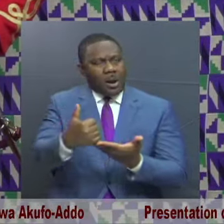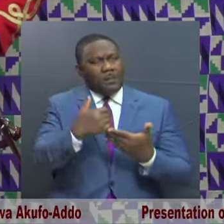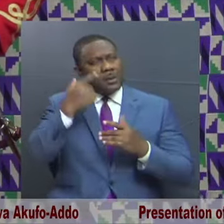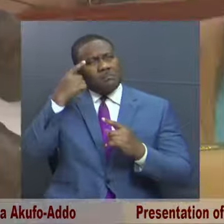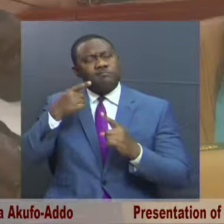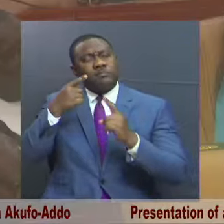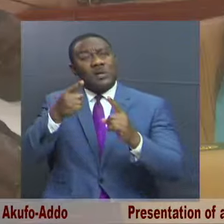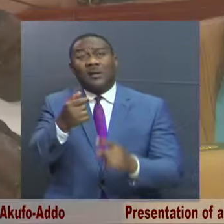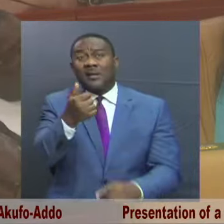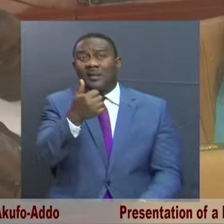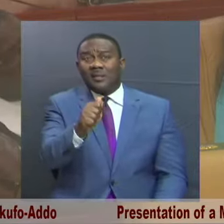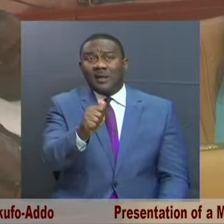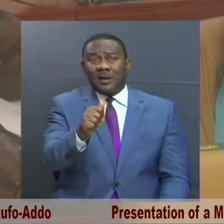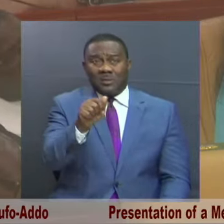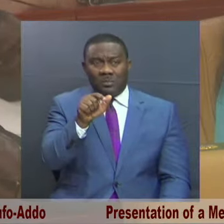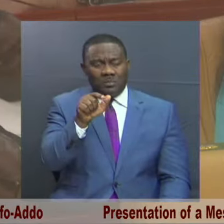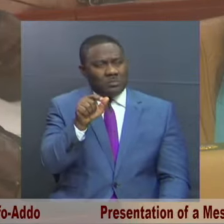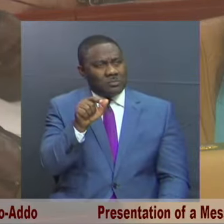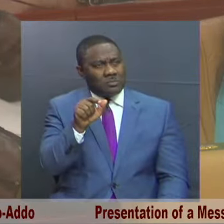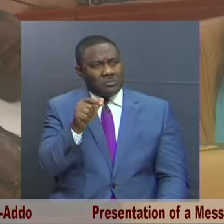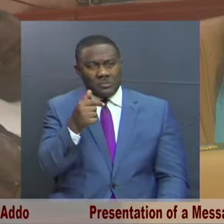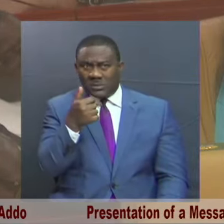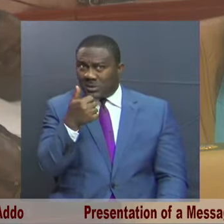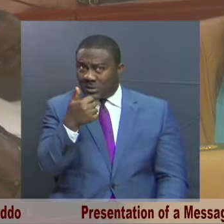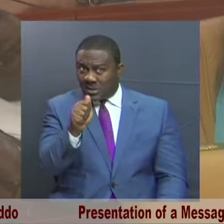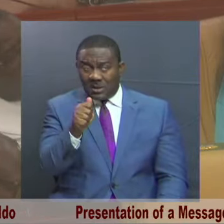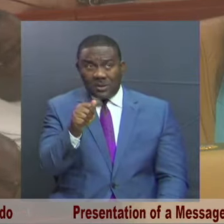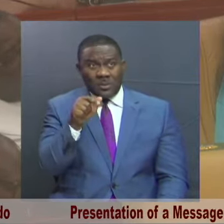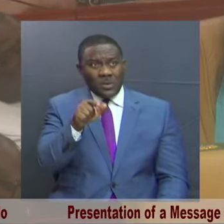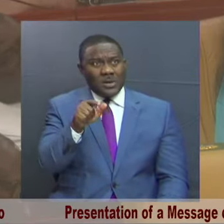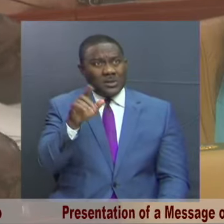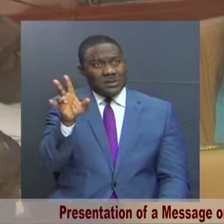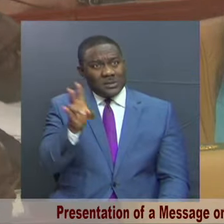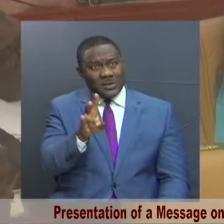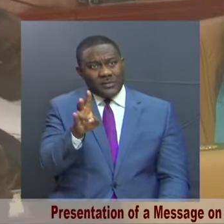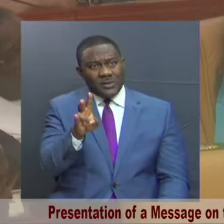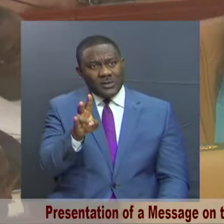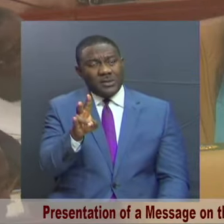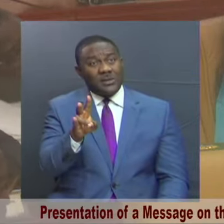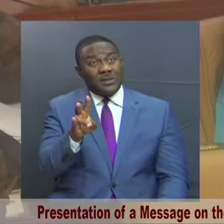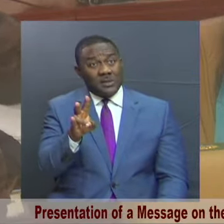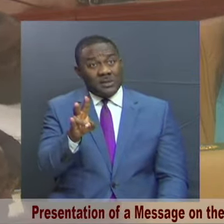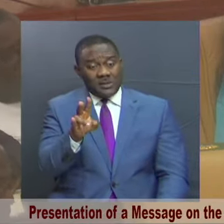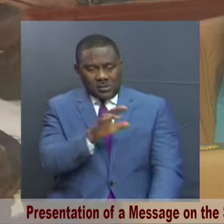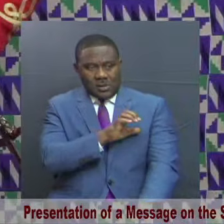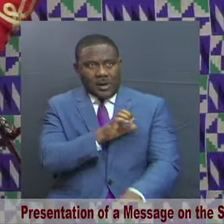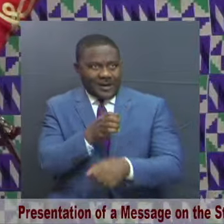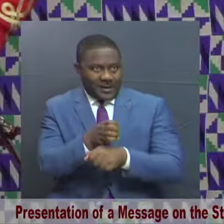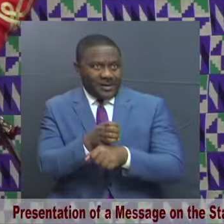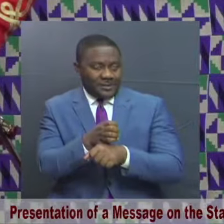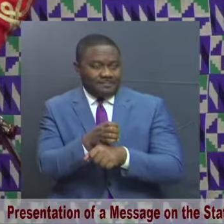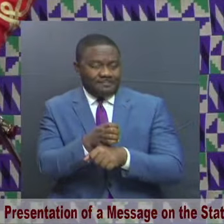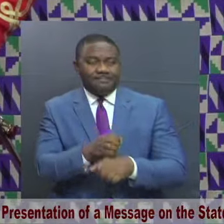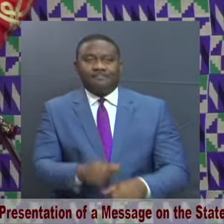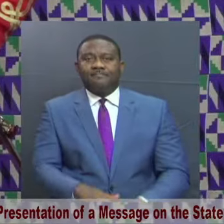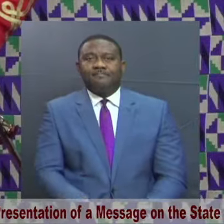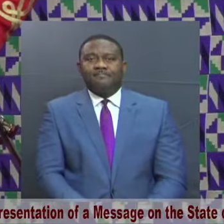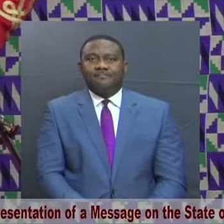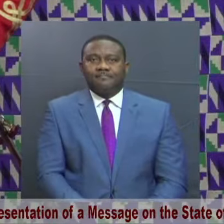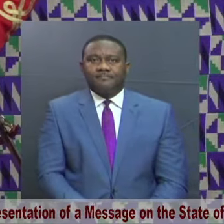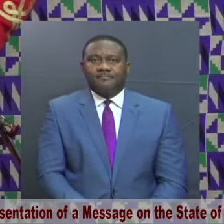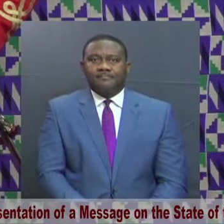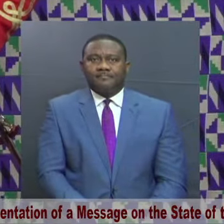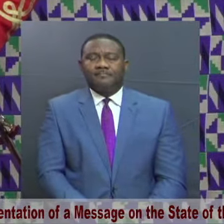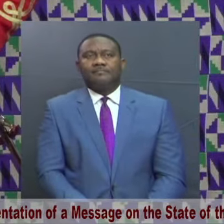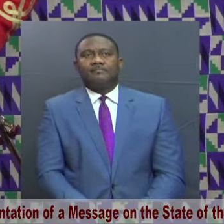of 10% renewable energy in our generation mix by 2030 Mr Speaker